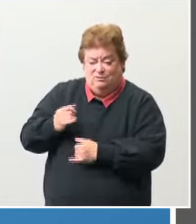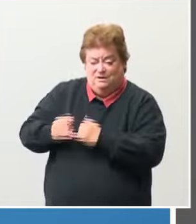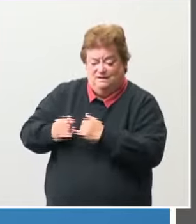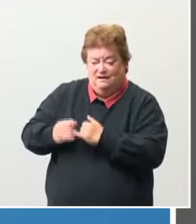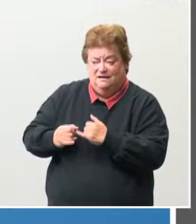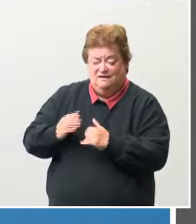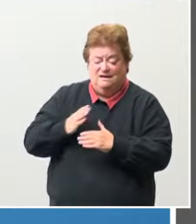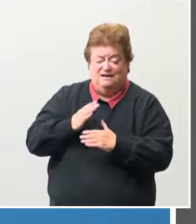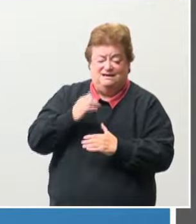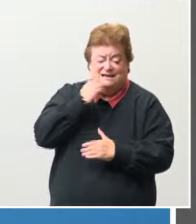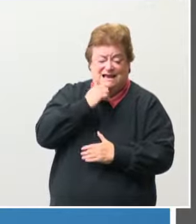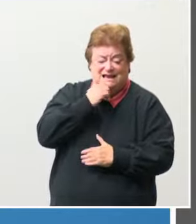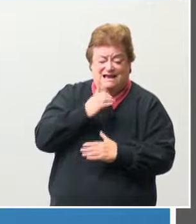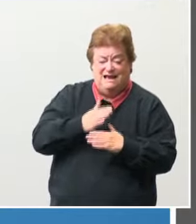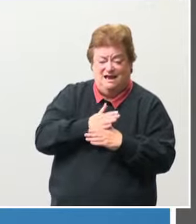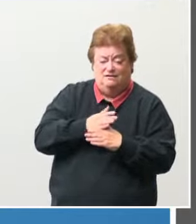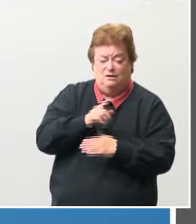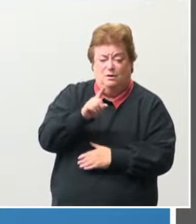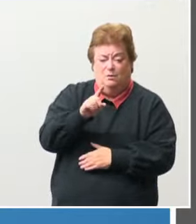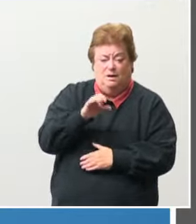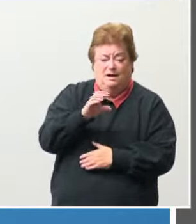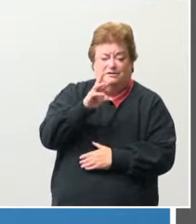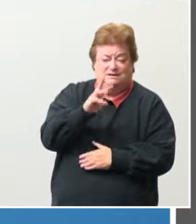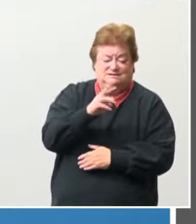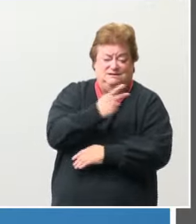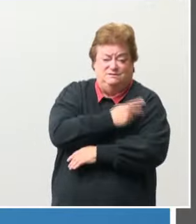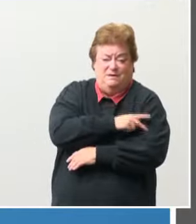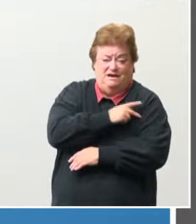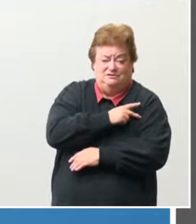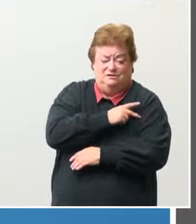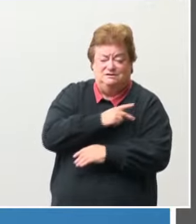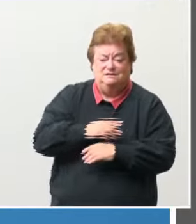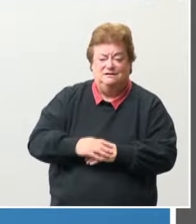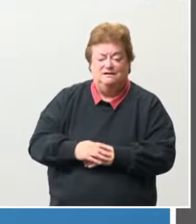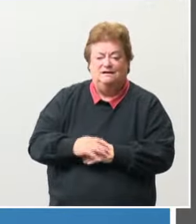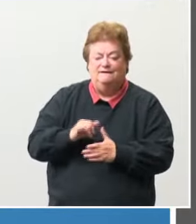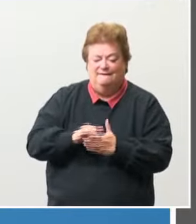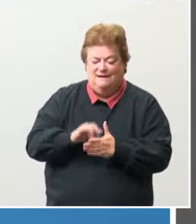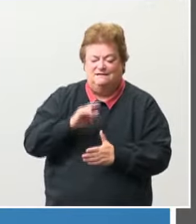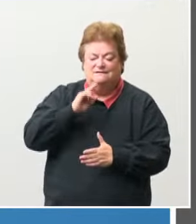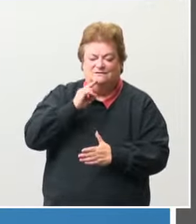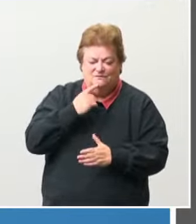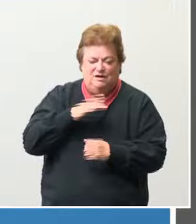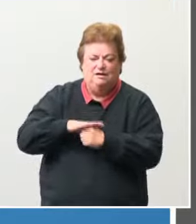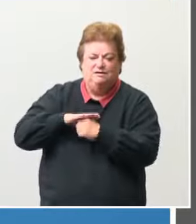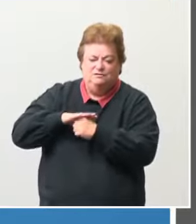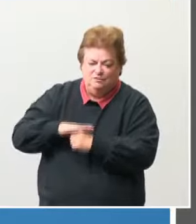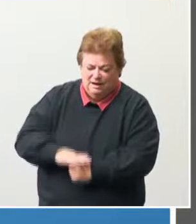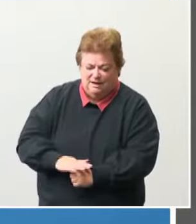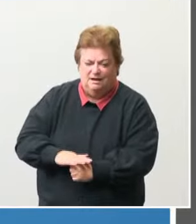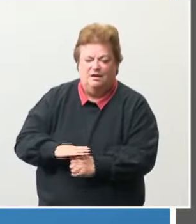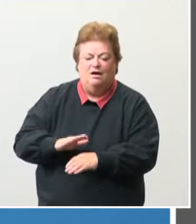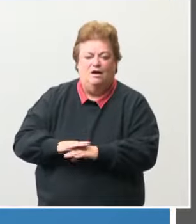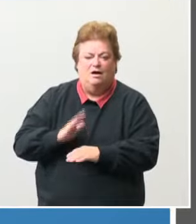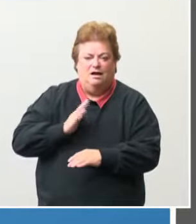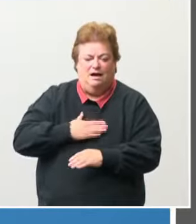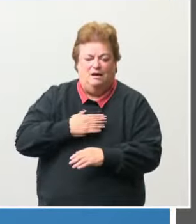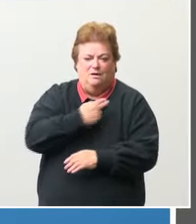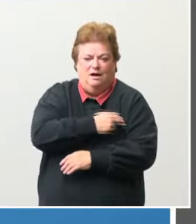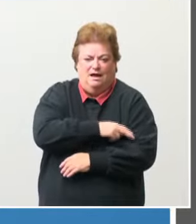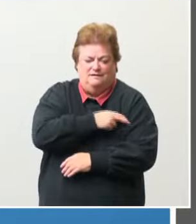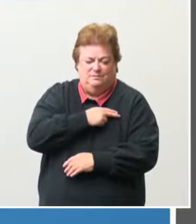daily average was up to 106 patients. This is severely straining capacity, and our hospitals